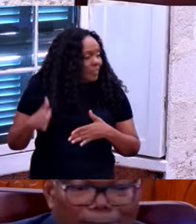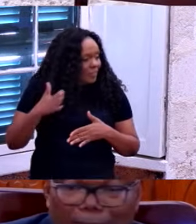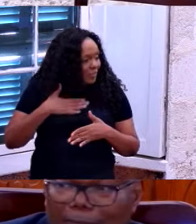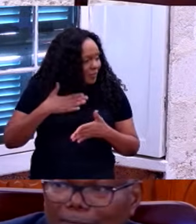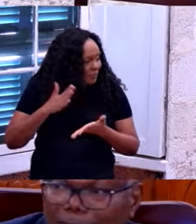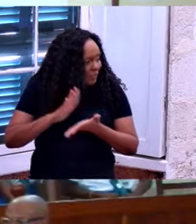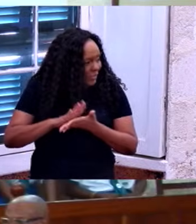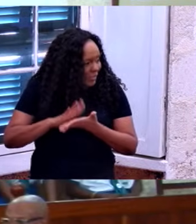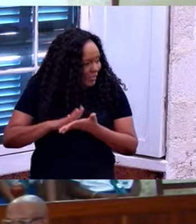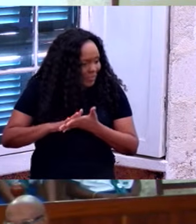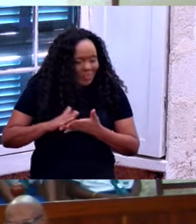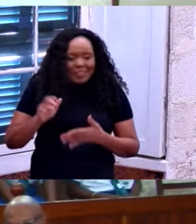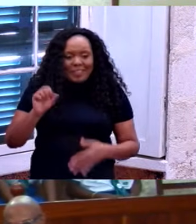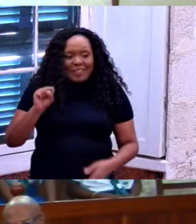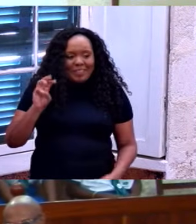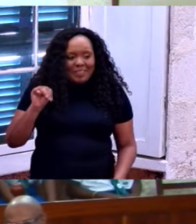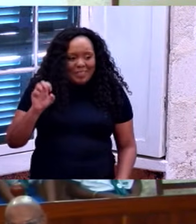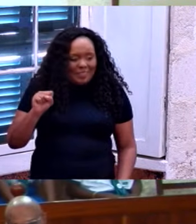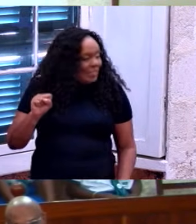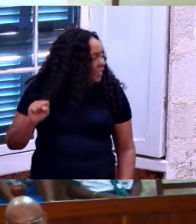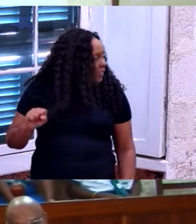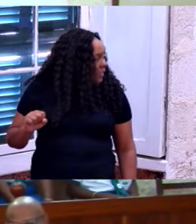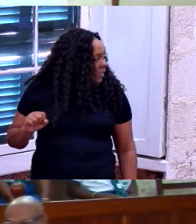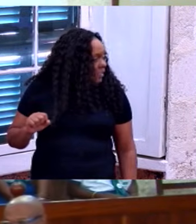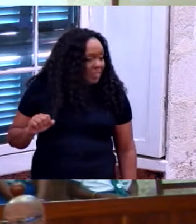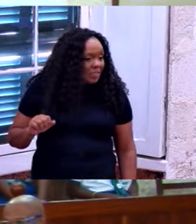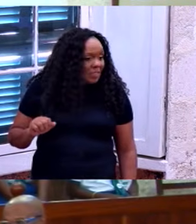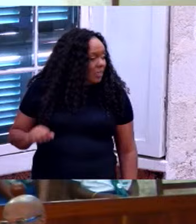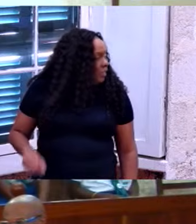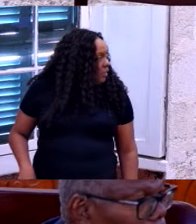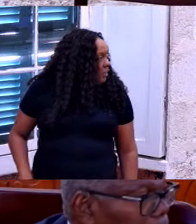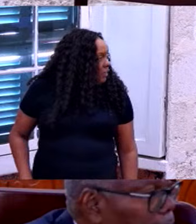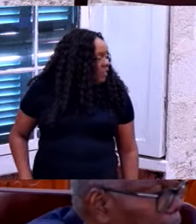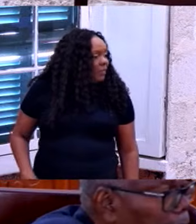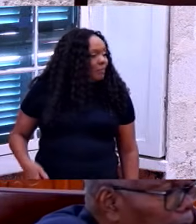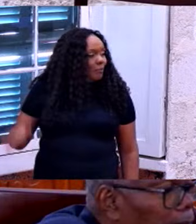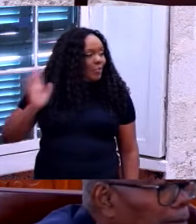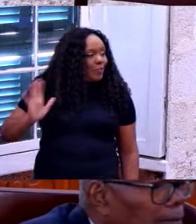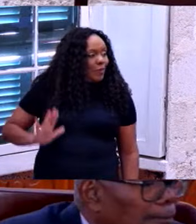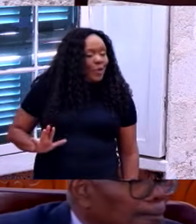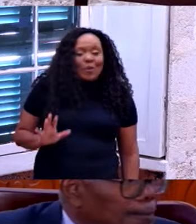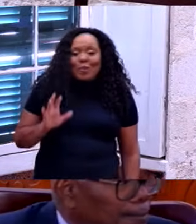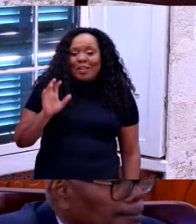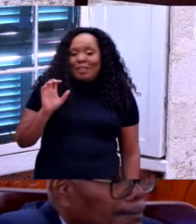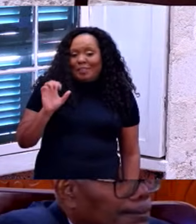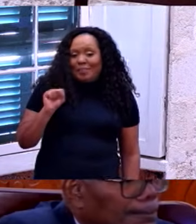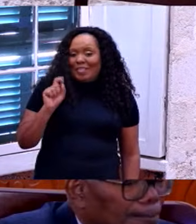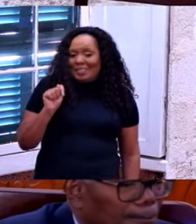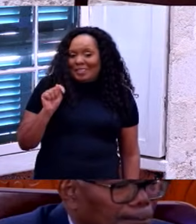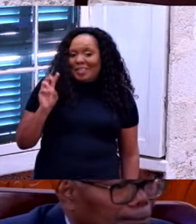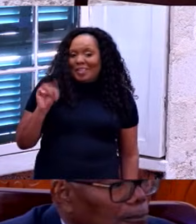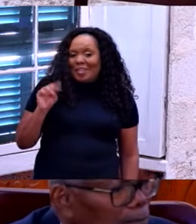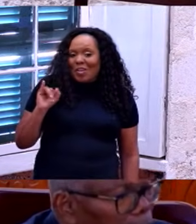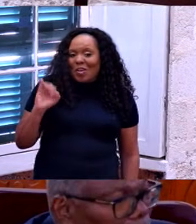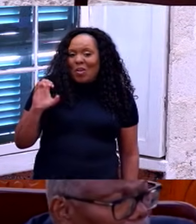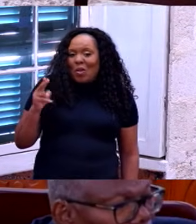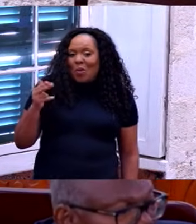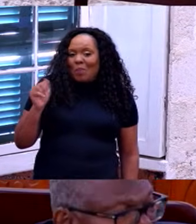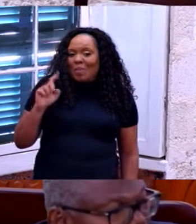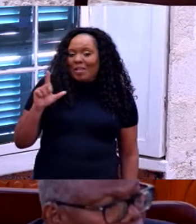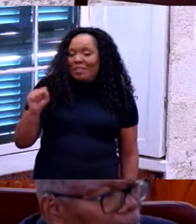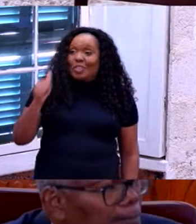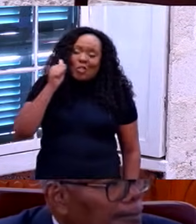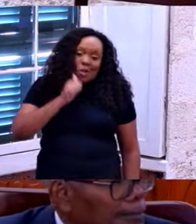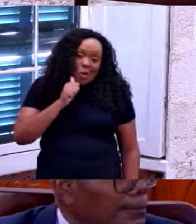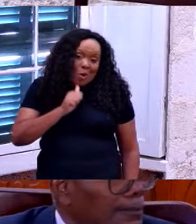honor to go. In those days, it was the St. Michael's Girls' School, but boys came after I left, long, long ago. I wouldn't even tell them